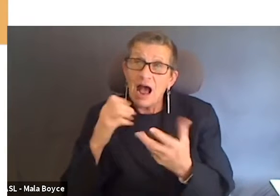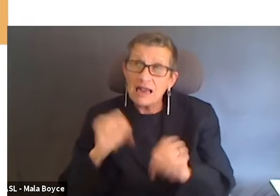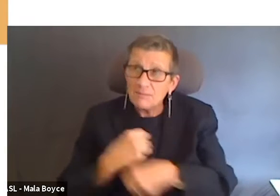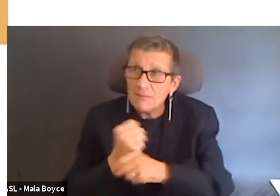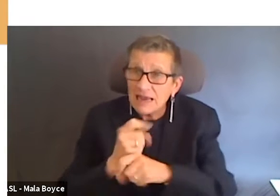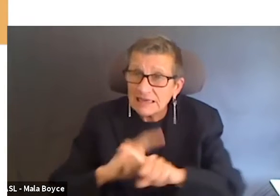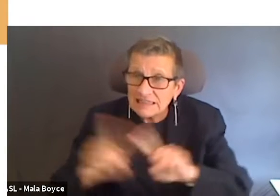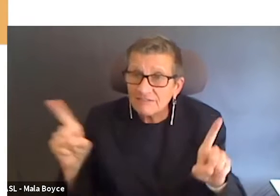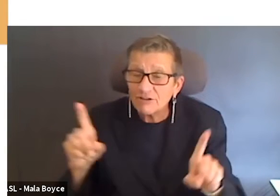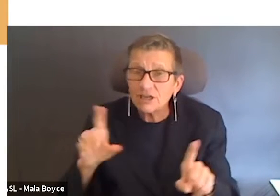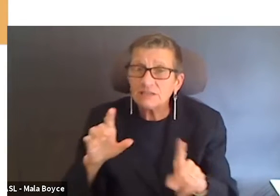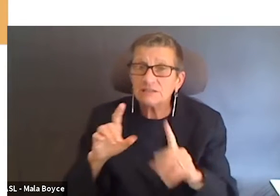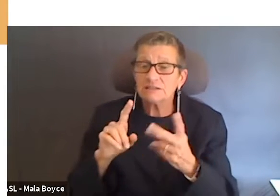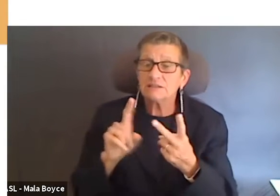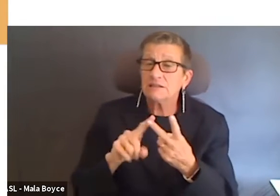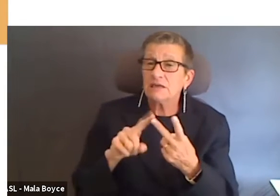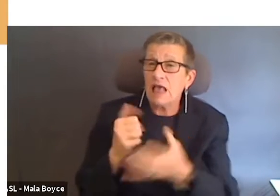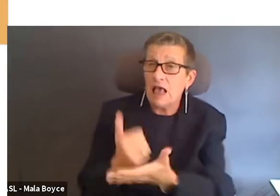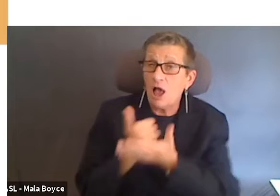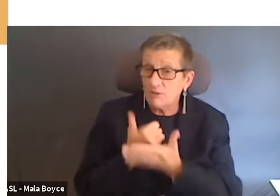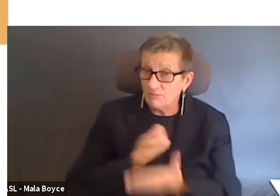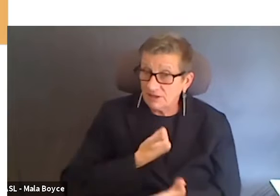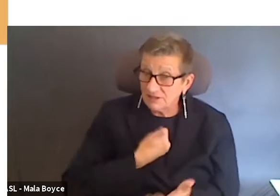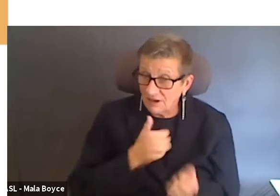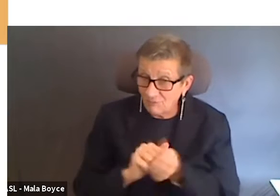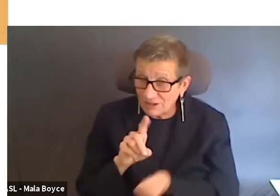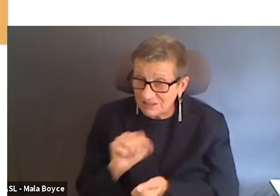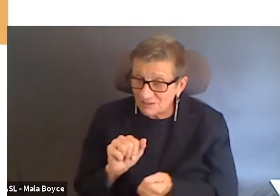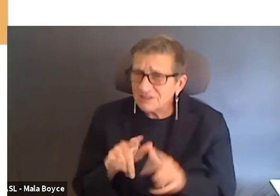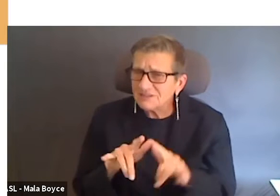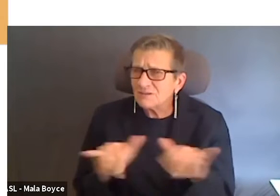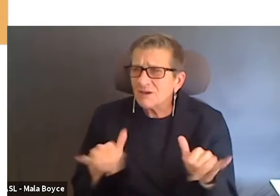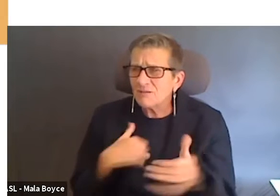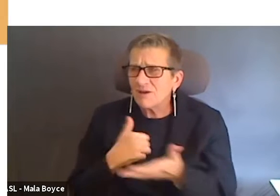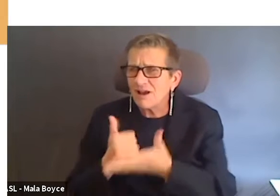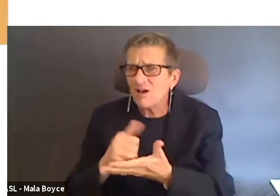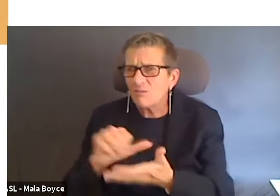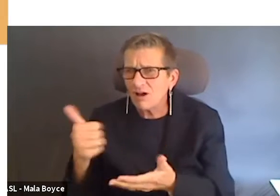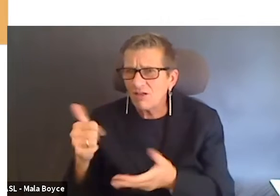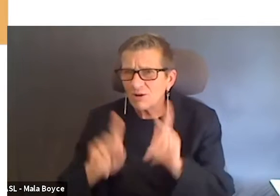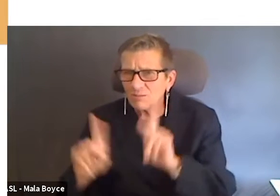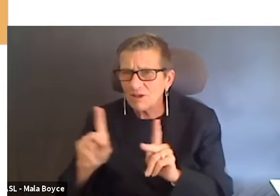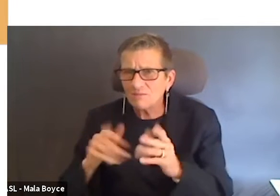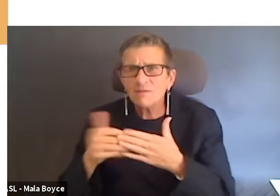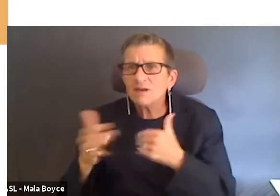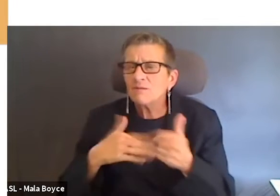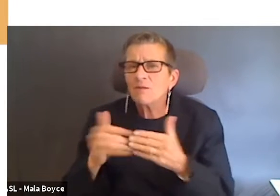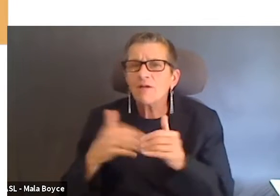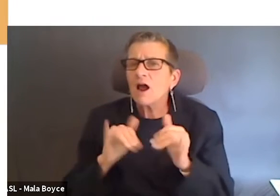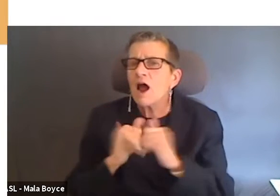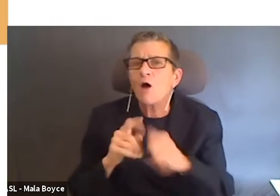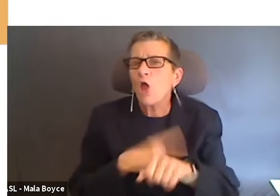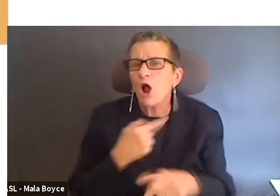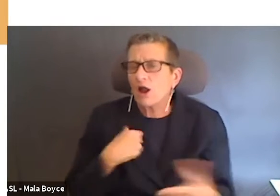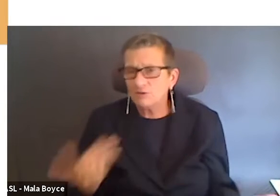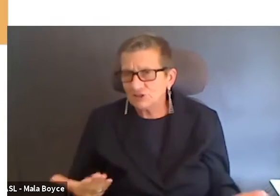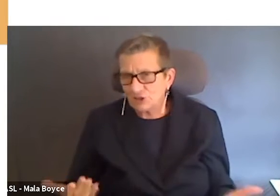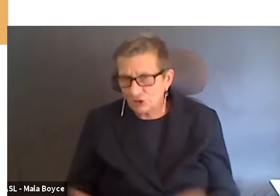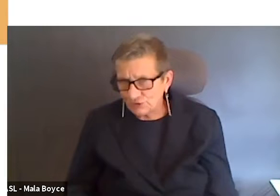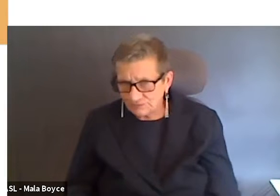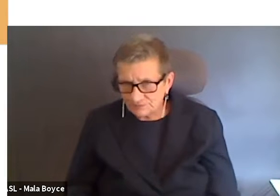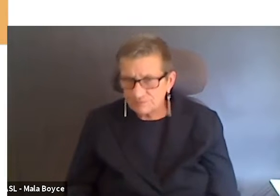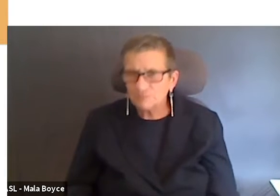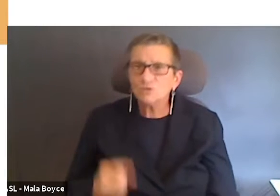help myself with my disability, but help others no matter what my tenure was. So I